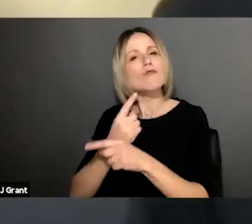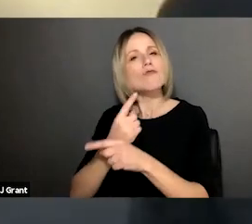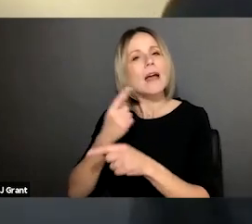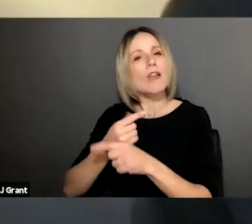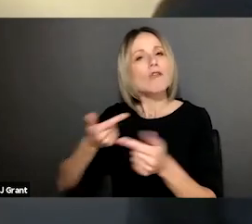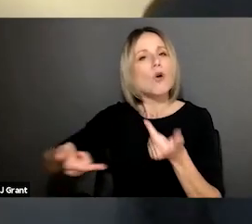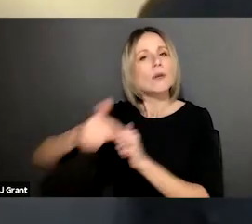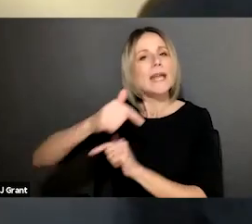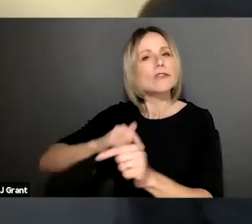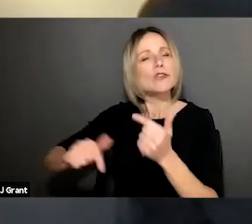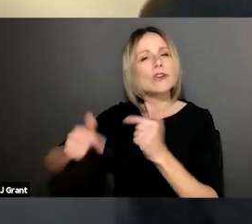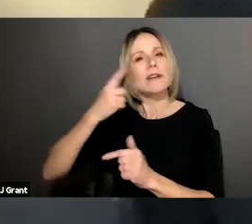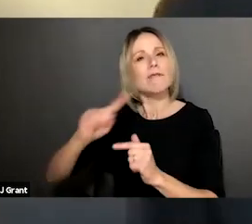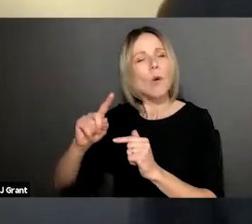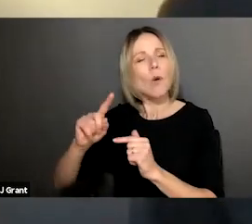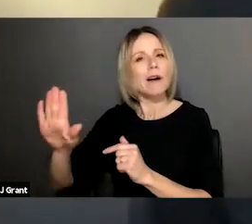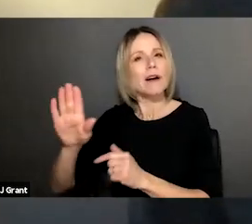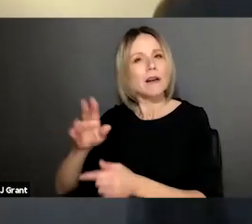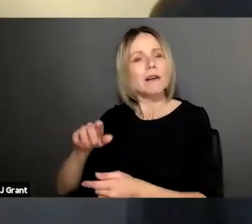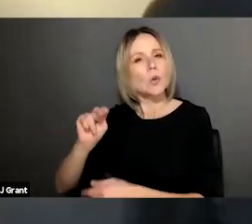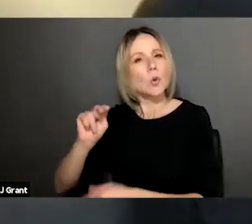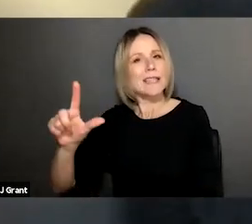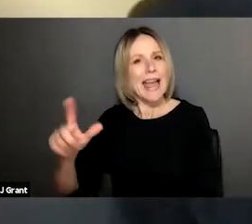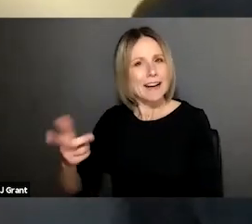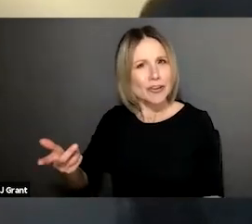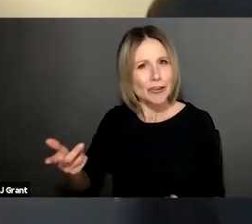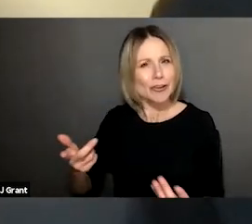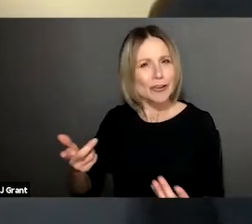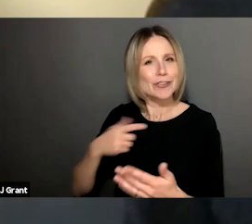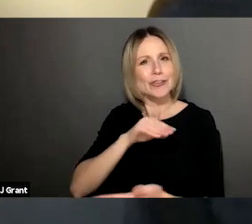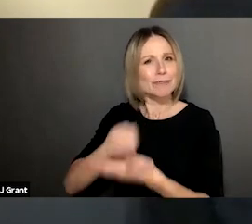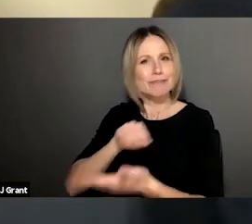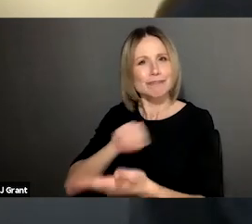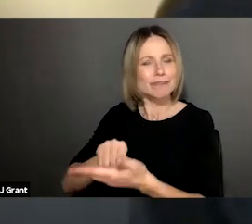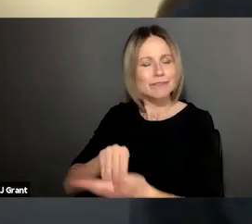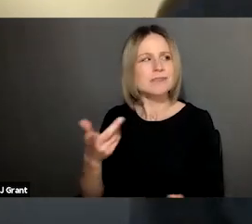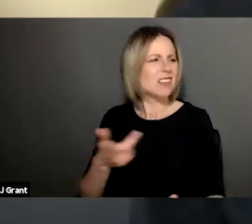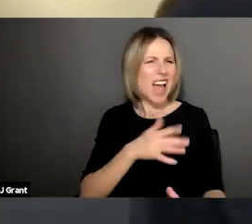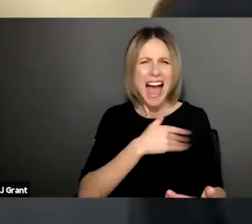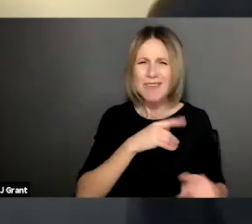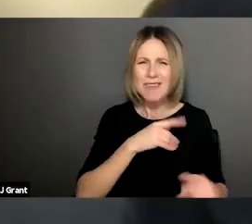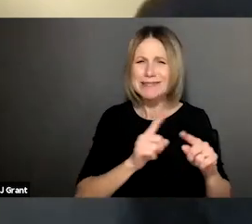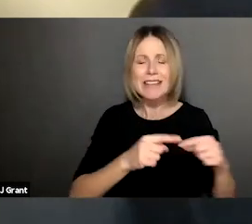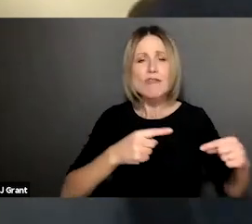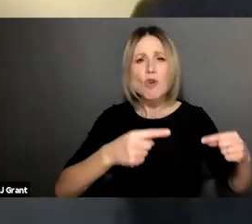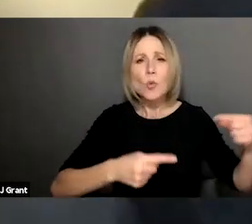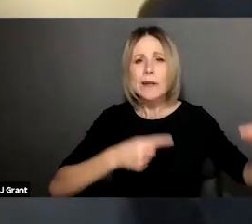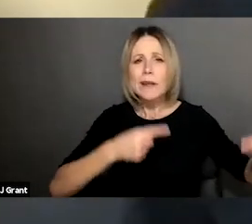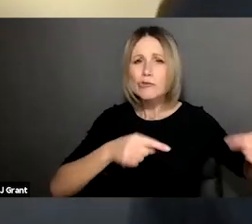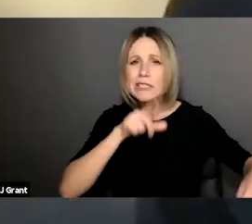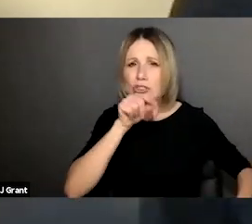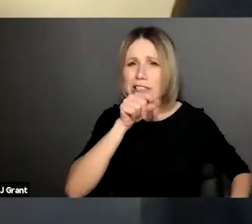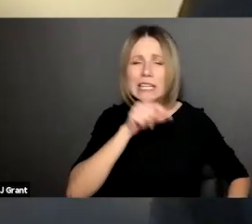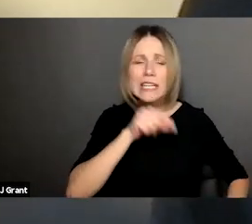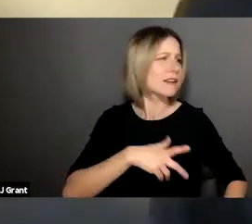could. And there are, I've got great stuff with rotisserie chickens in here. If you don't want to shop, easy